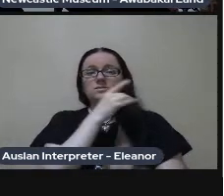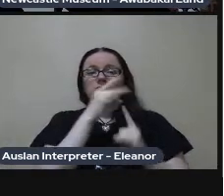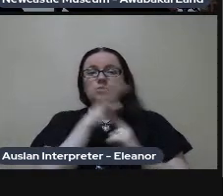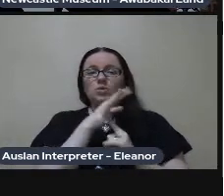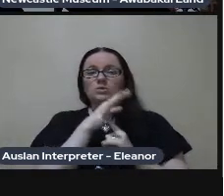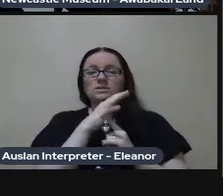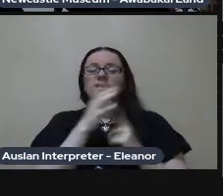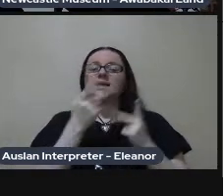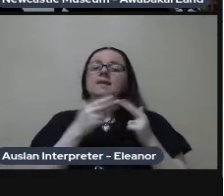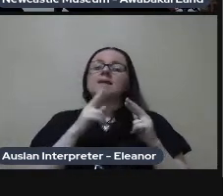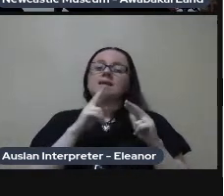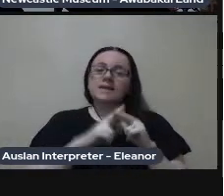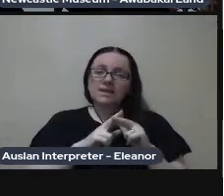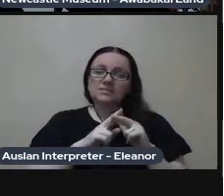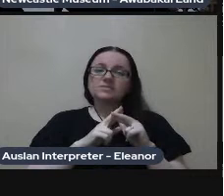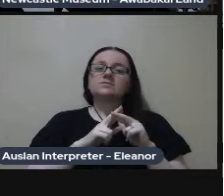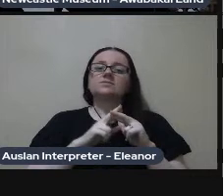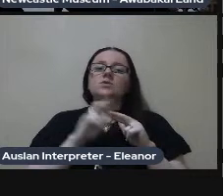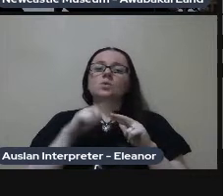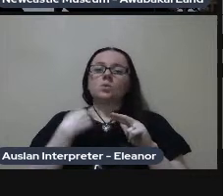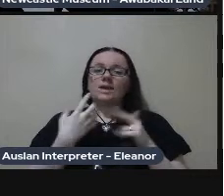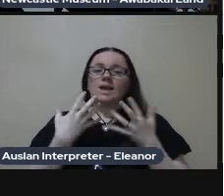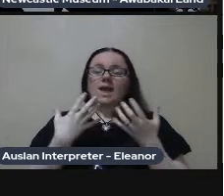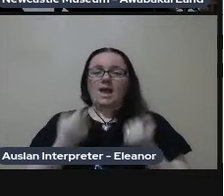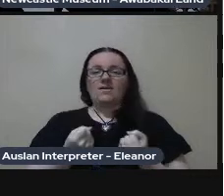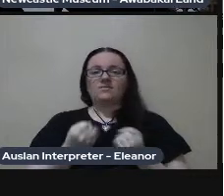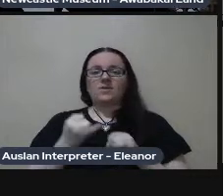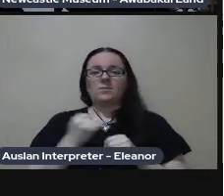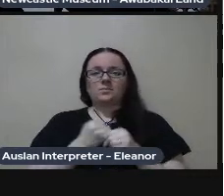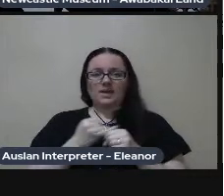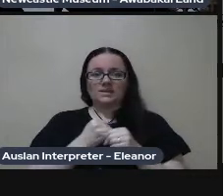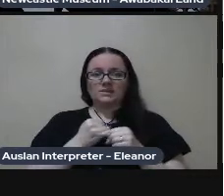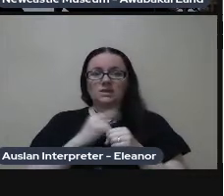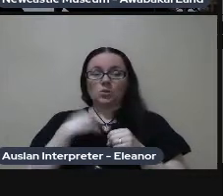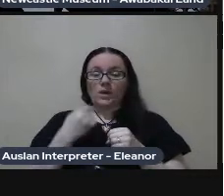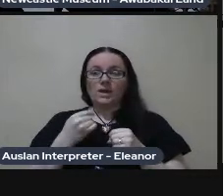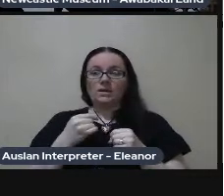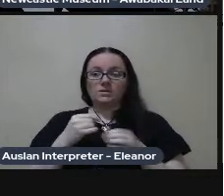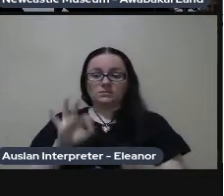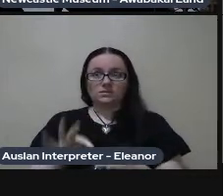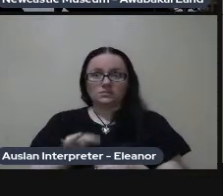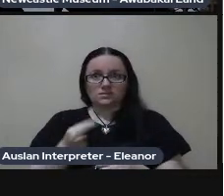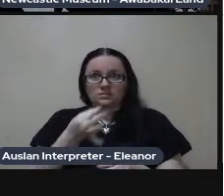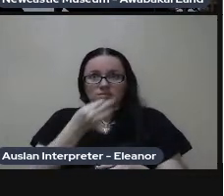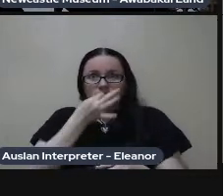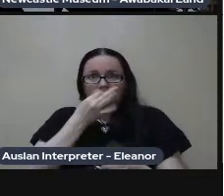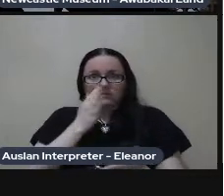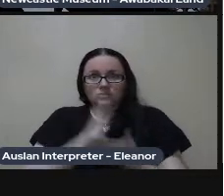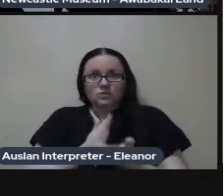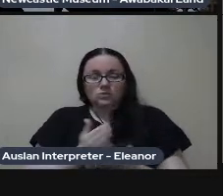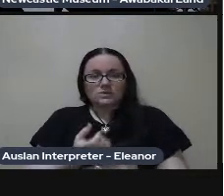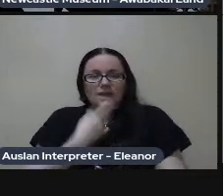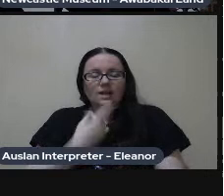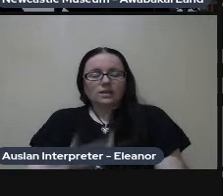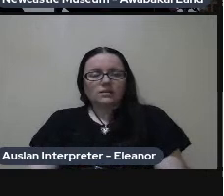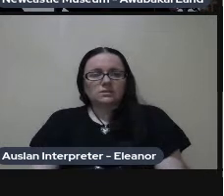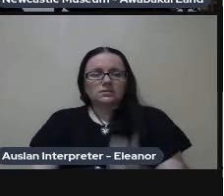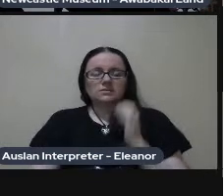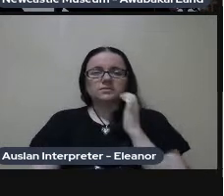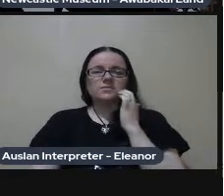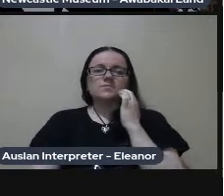medications to work, we have to take those medications. We also know from our research, both locally here